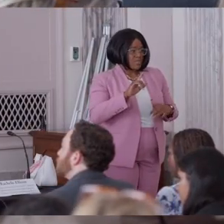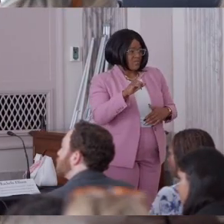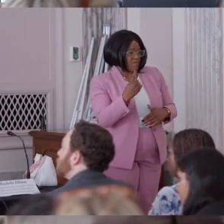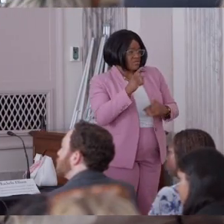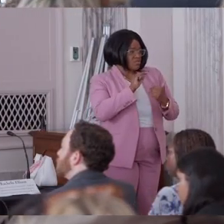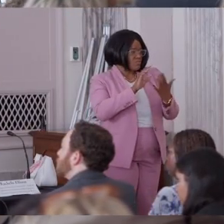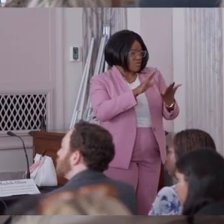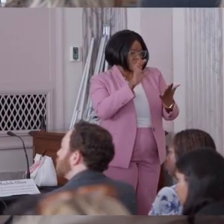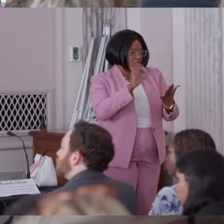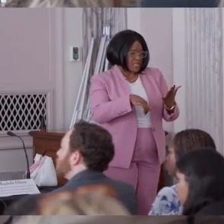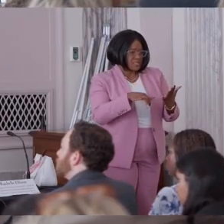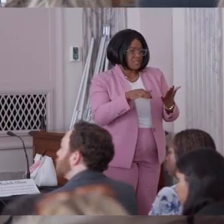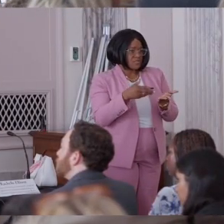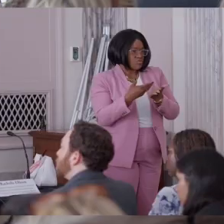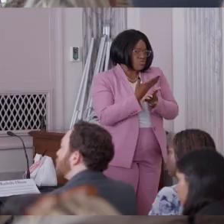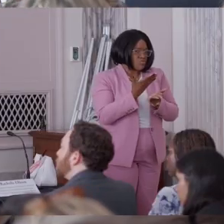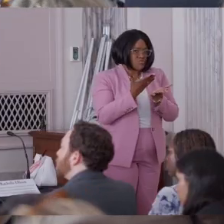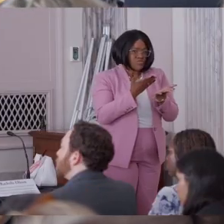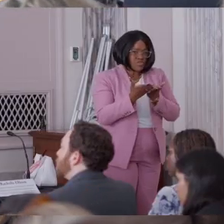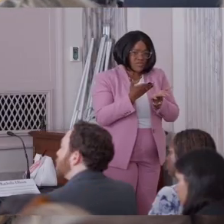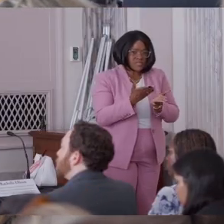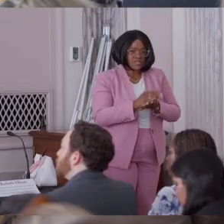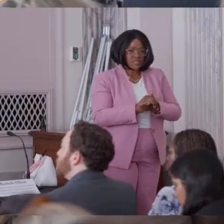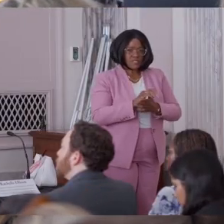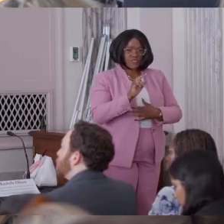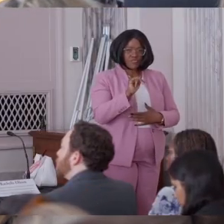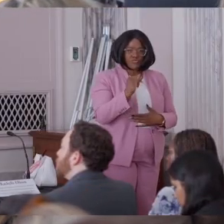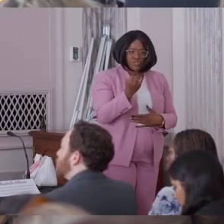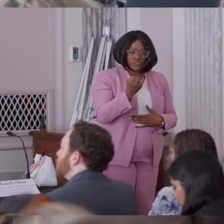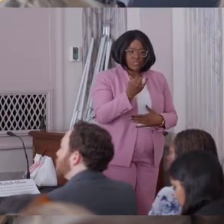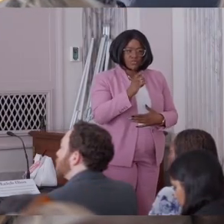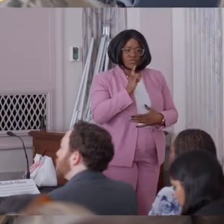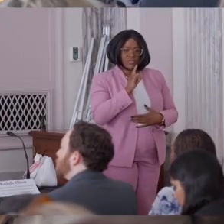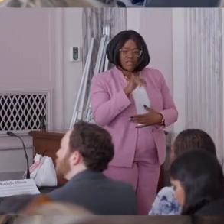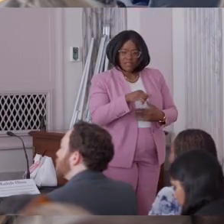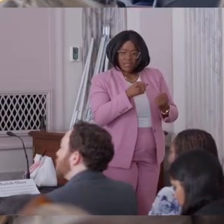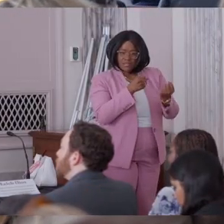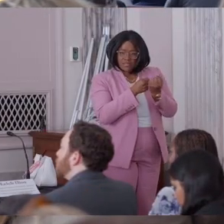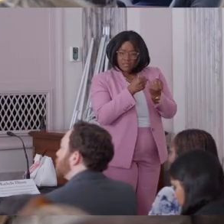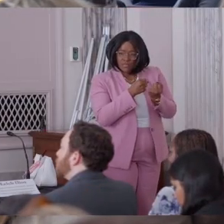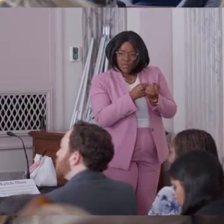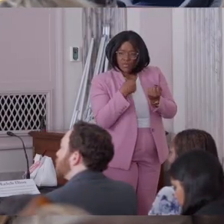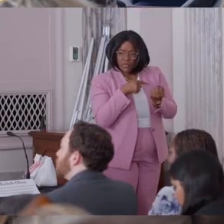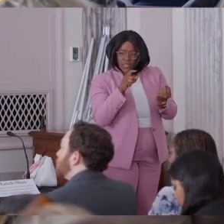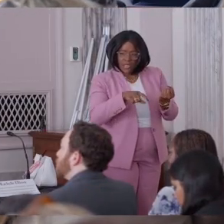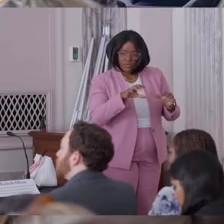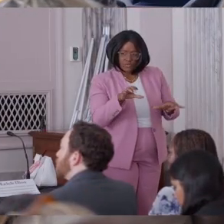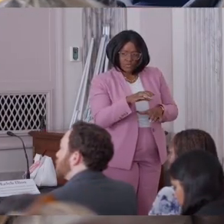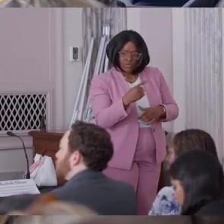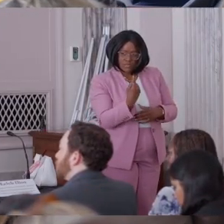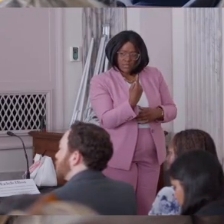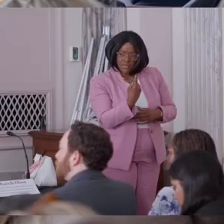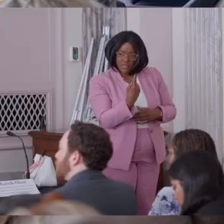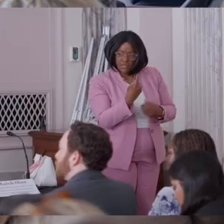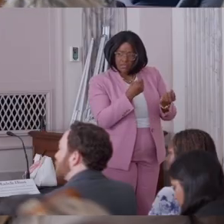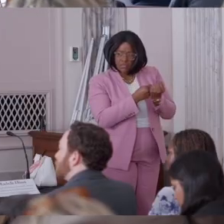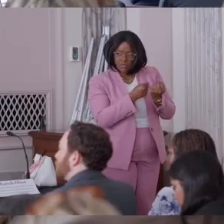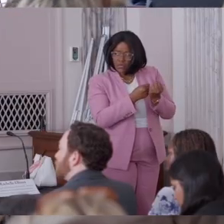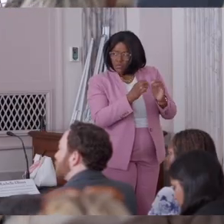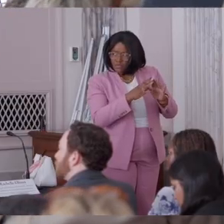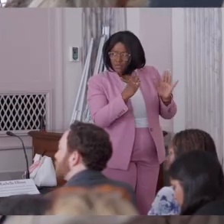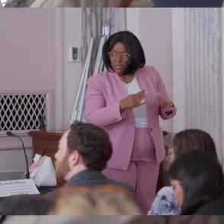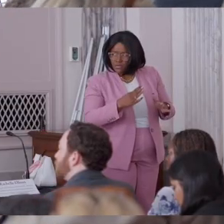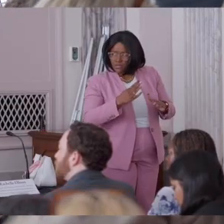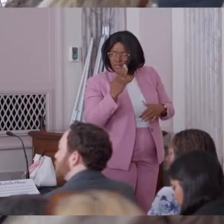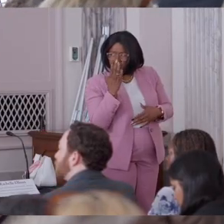kind of a new service in New Jersey, but it wasn't government supported, that we had to do something. And supportive housing seemed like